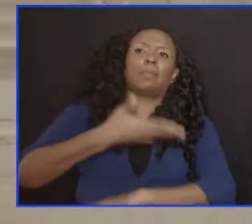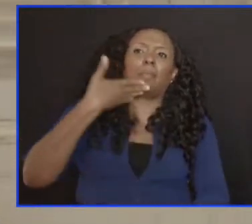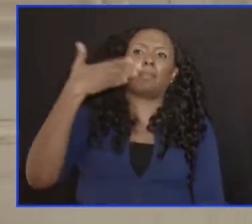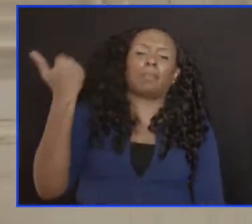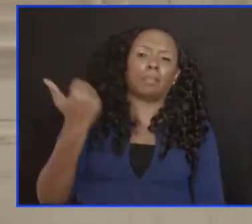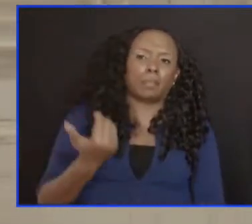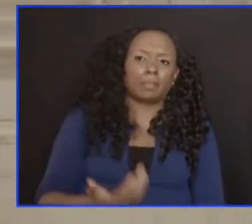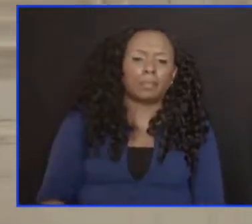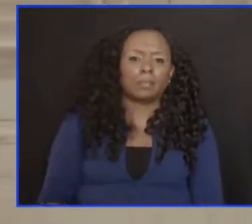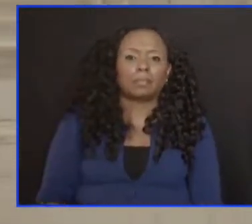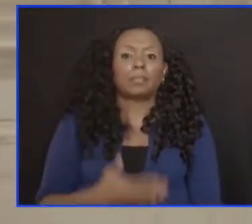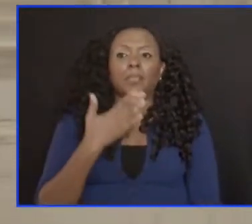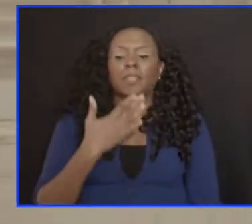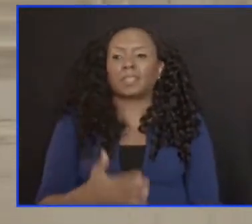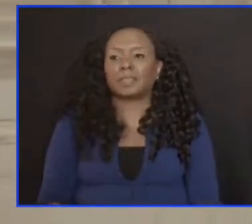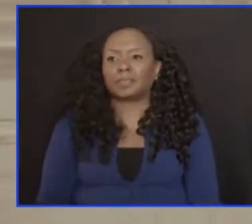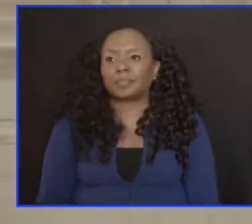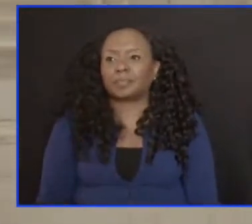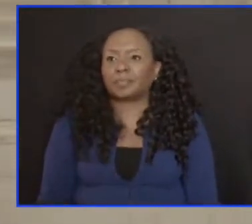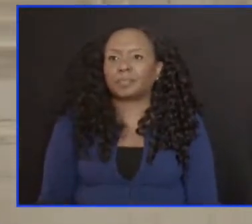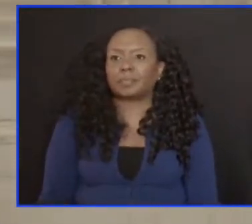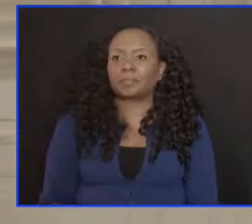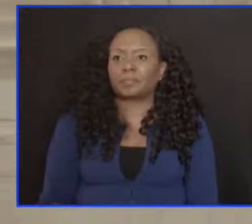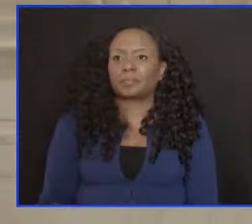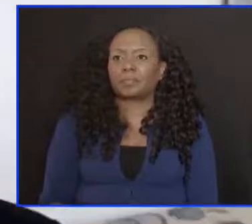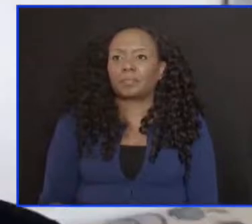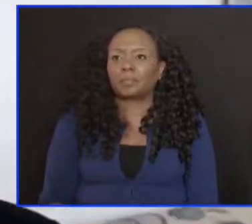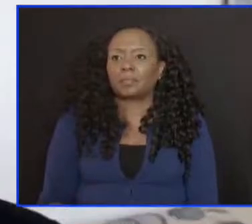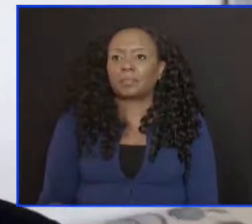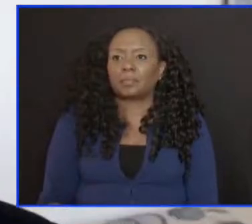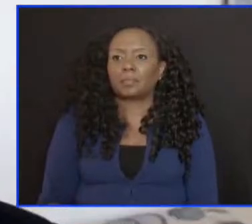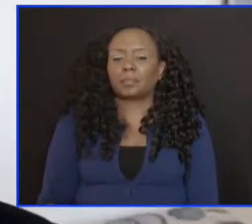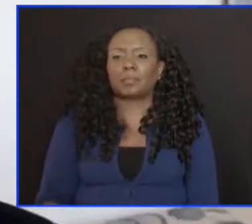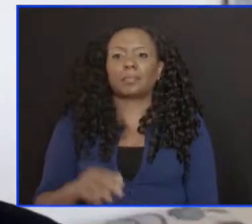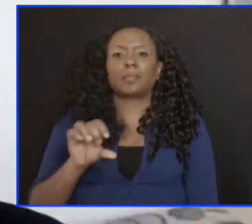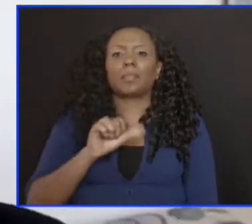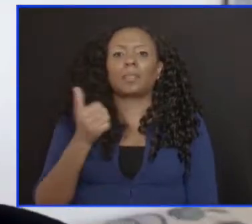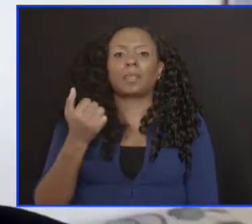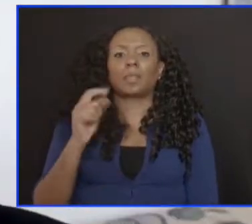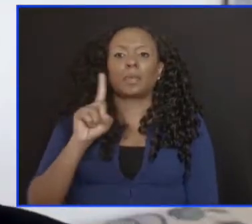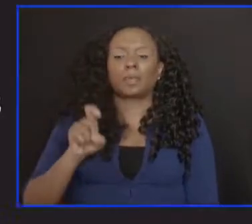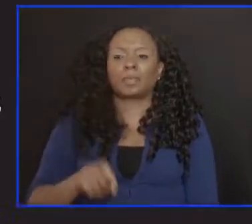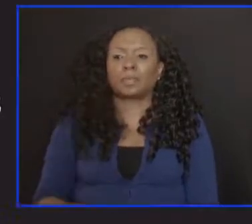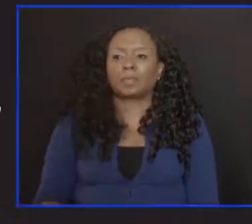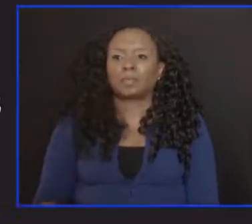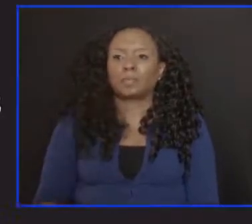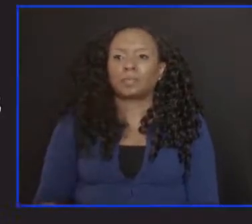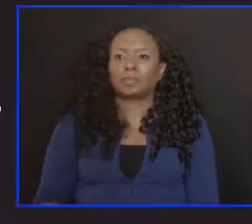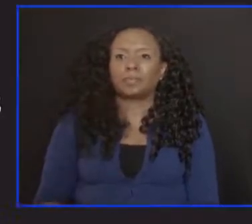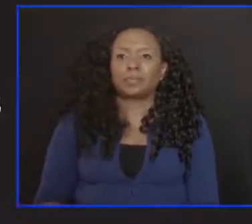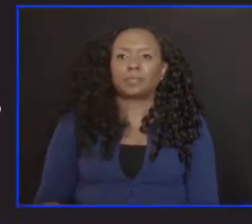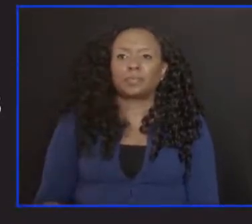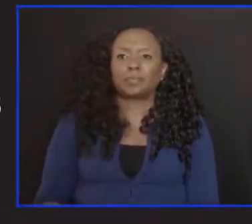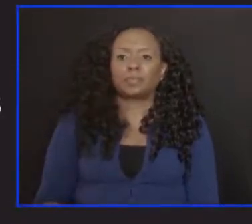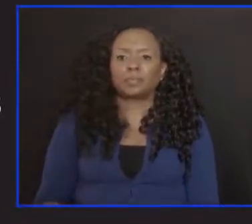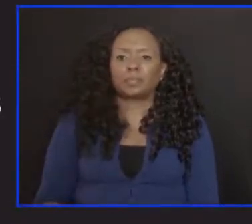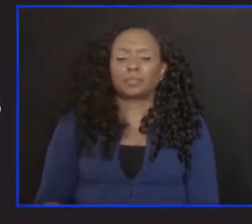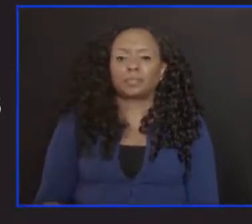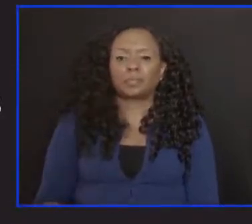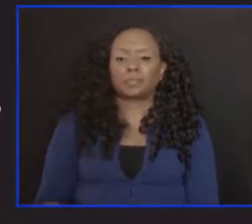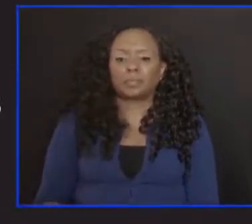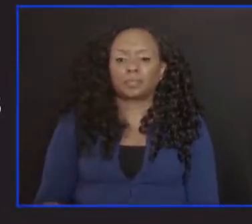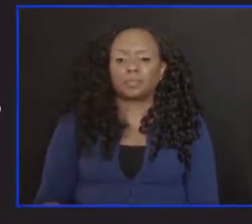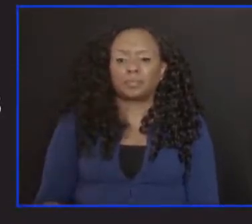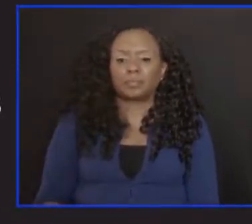a more expanded basis. Thanks, Marlon. Marlon Madden has a follow-up question. Yes, this is in relation to something else